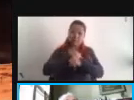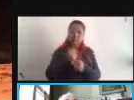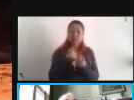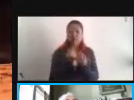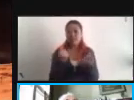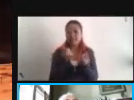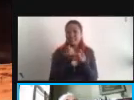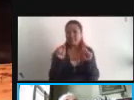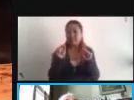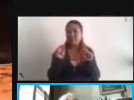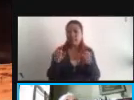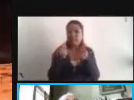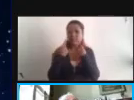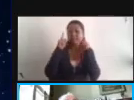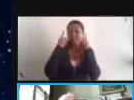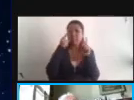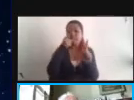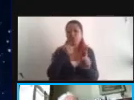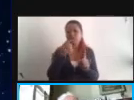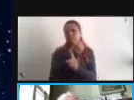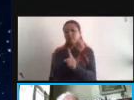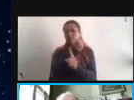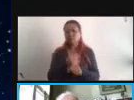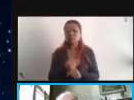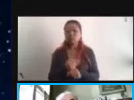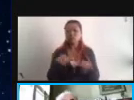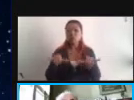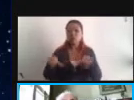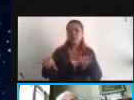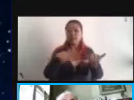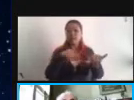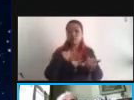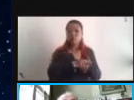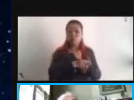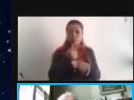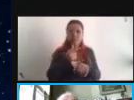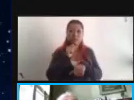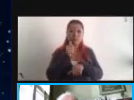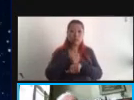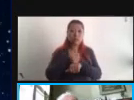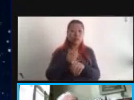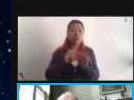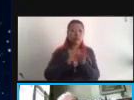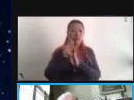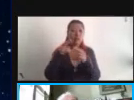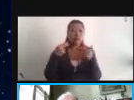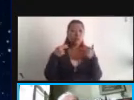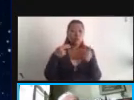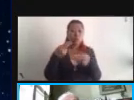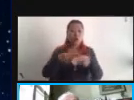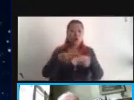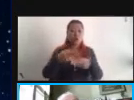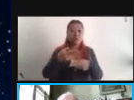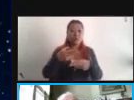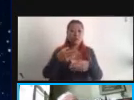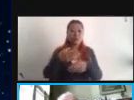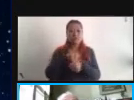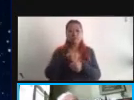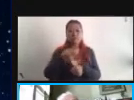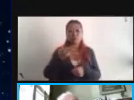a successful mission. So the standards that we call out for these are like our human spaceflight standards, and they're called NASA